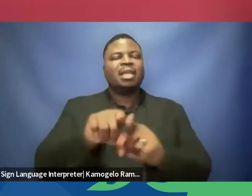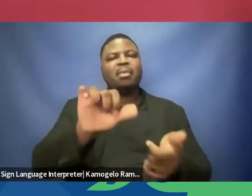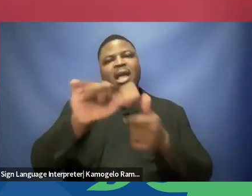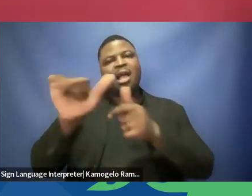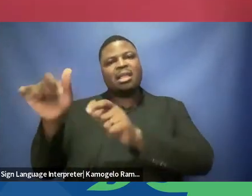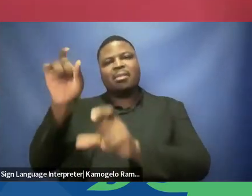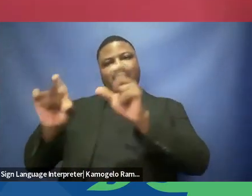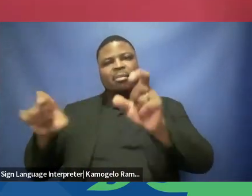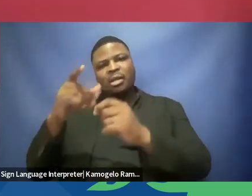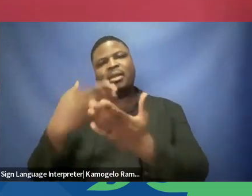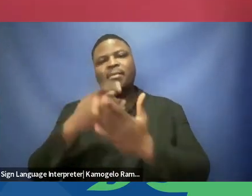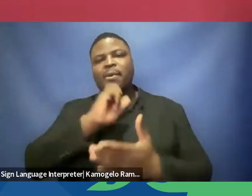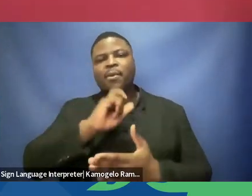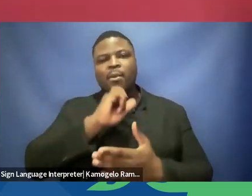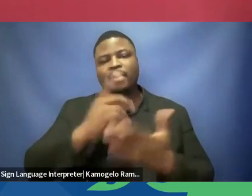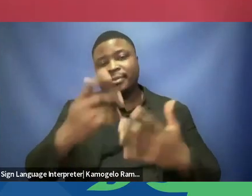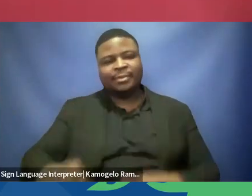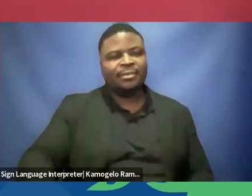in sexualized drug use.